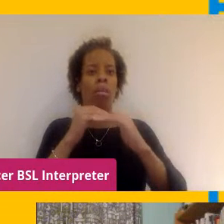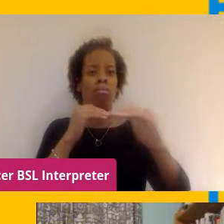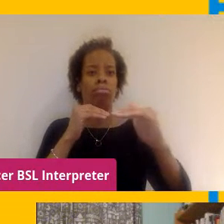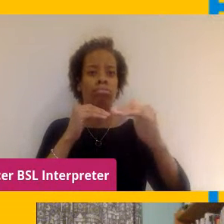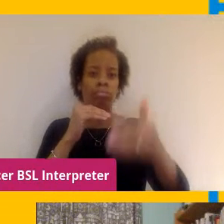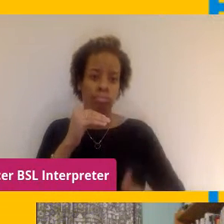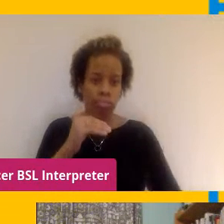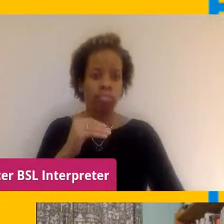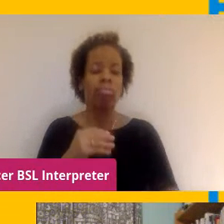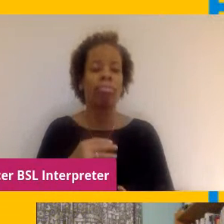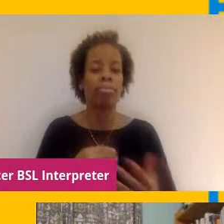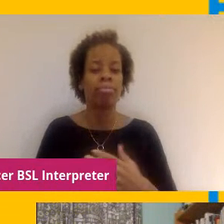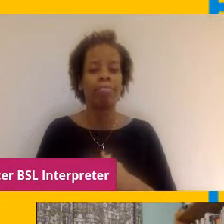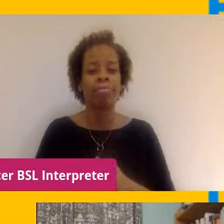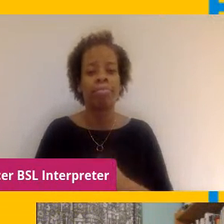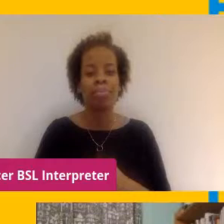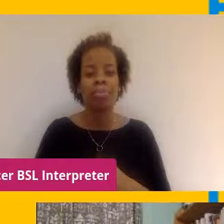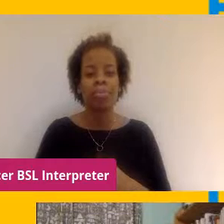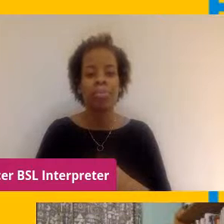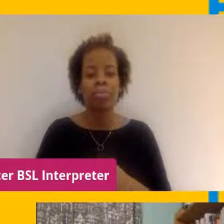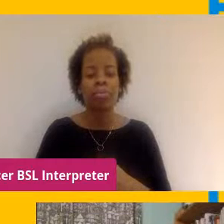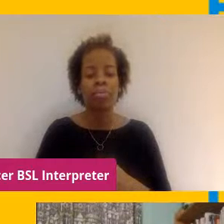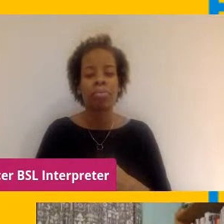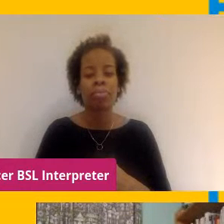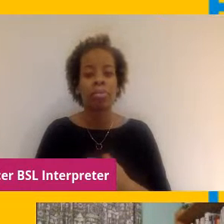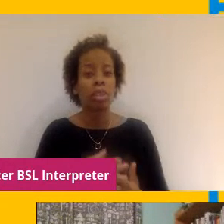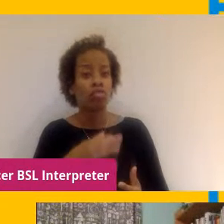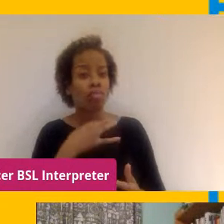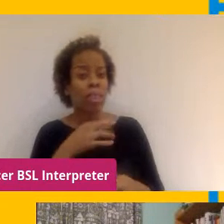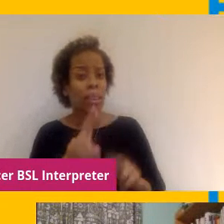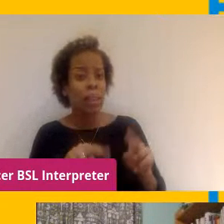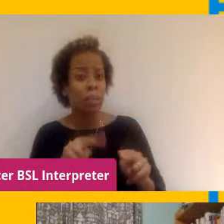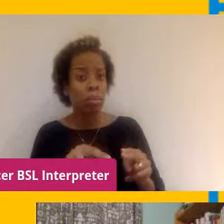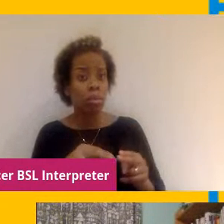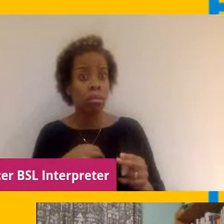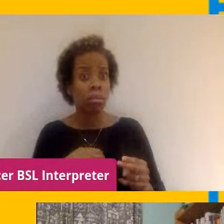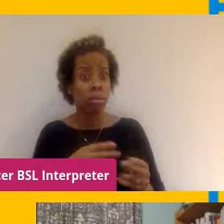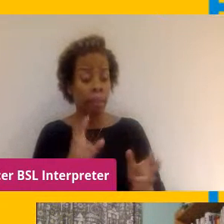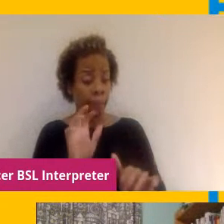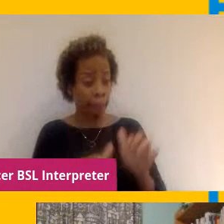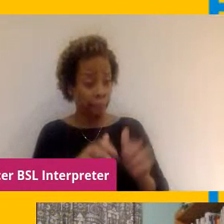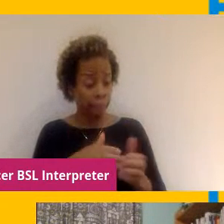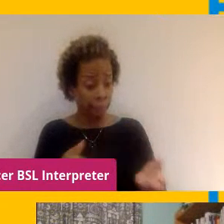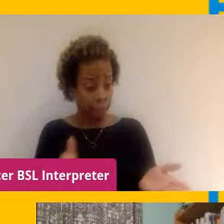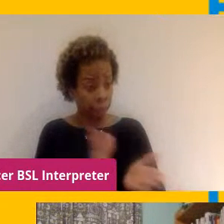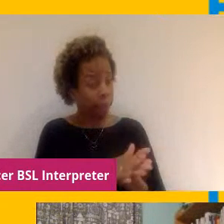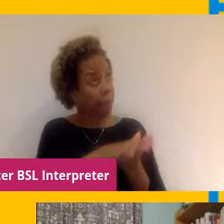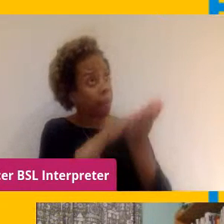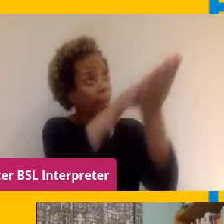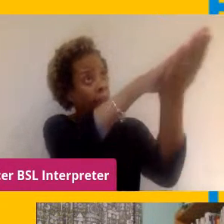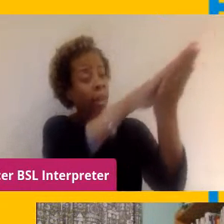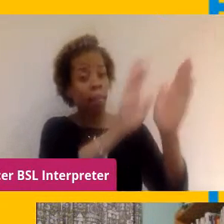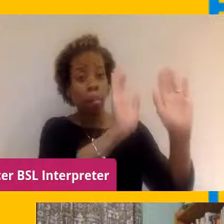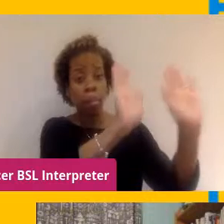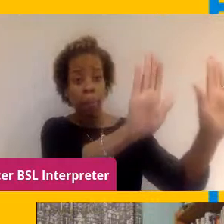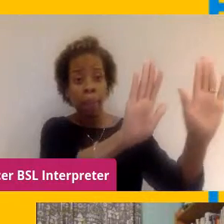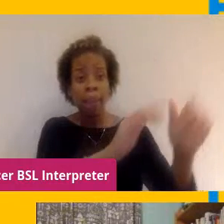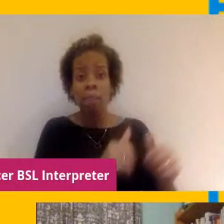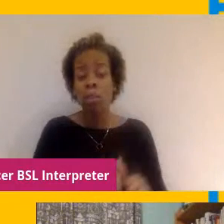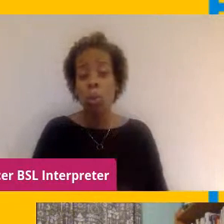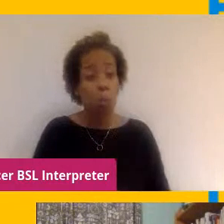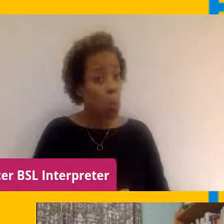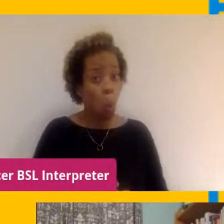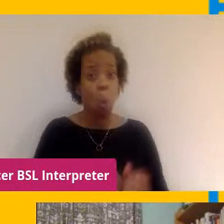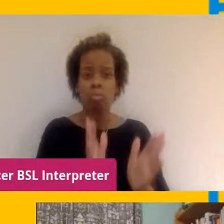risk assessment is a live document, so it shouldn't be produced, stored in a cupboard and never looked at again. You know, it should be